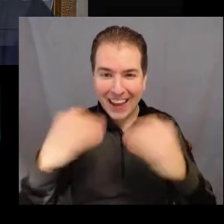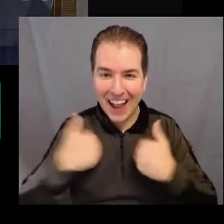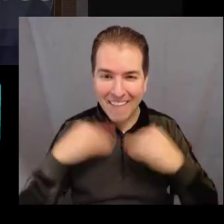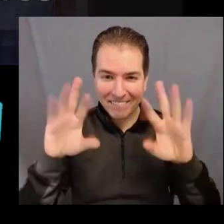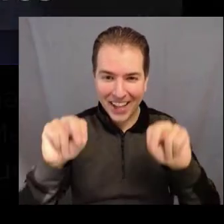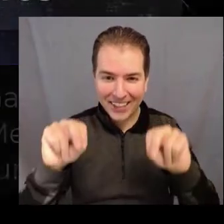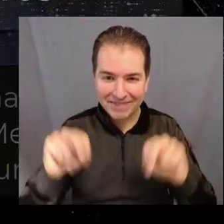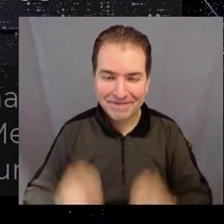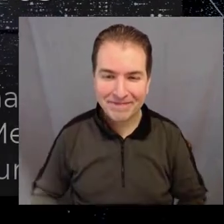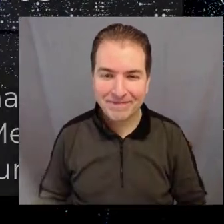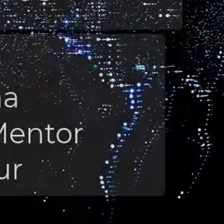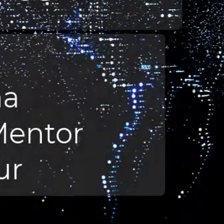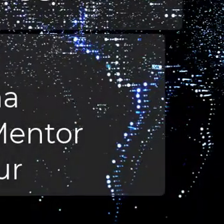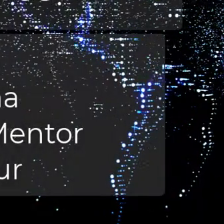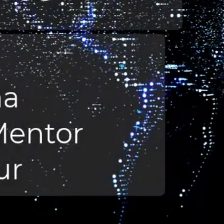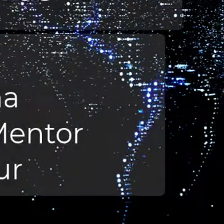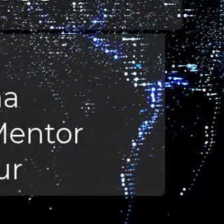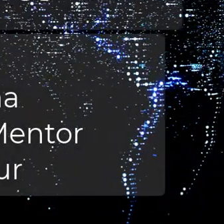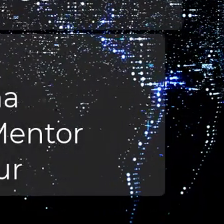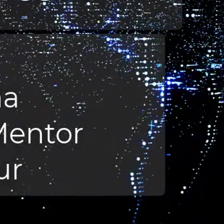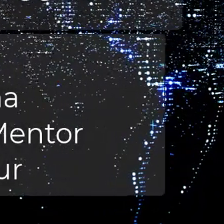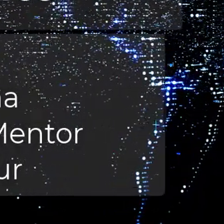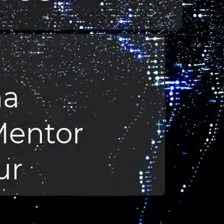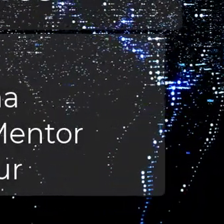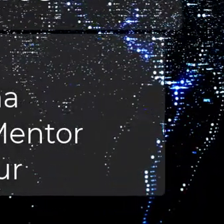Have fun.